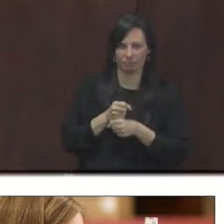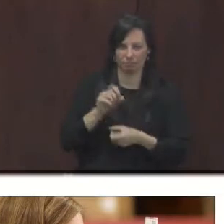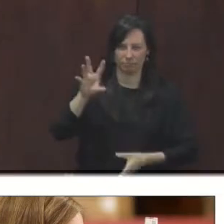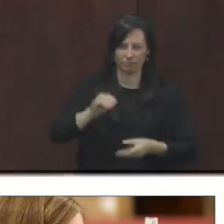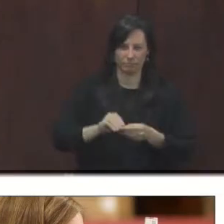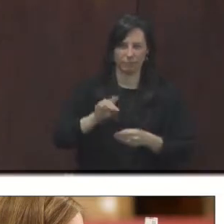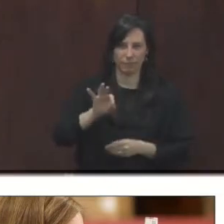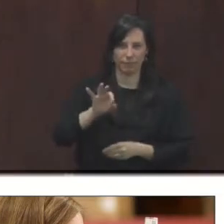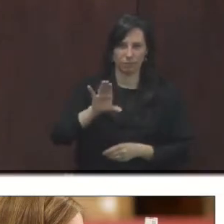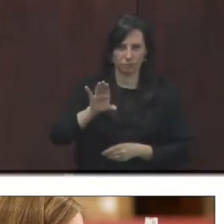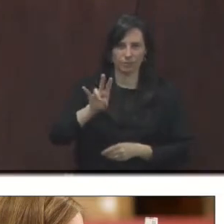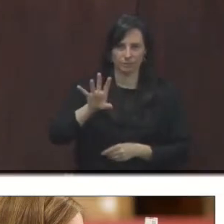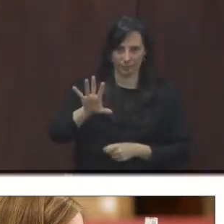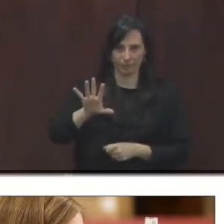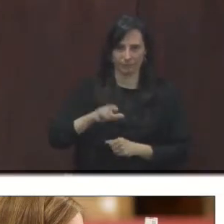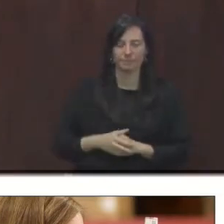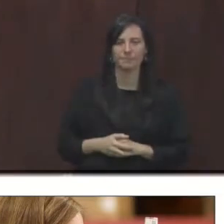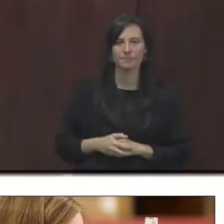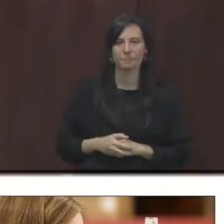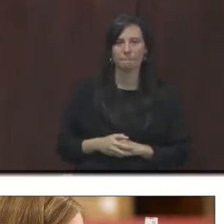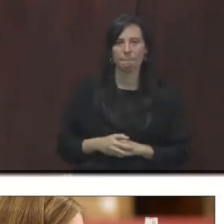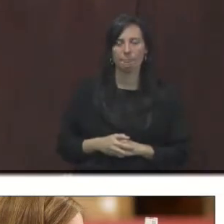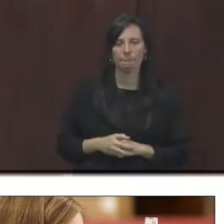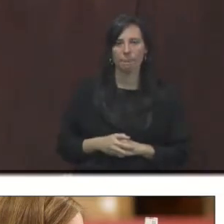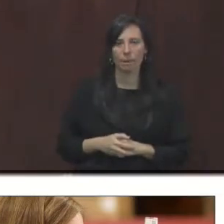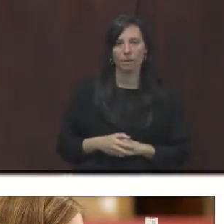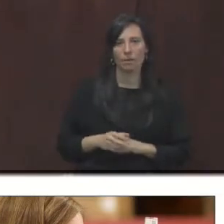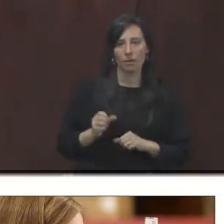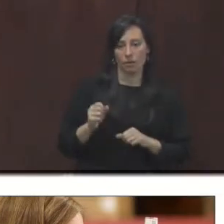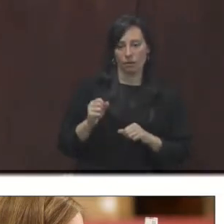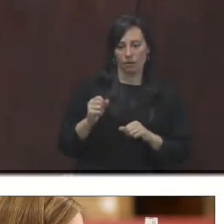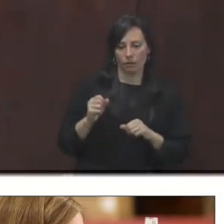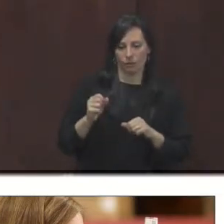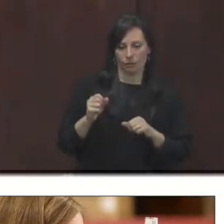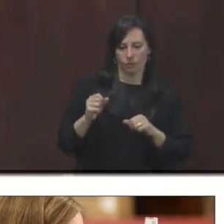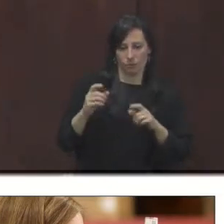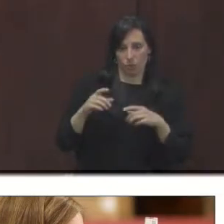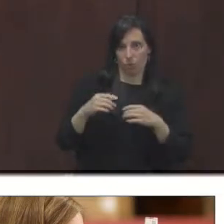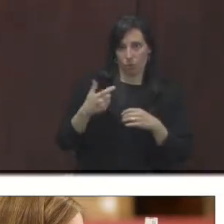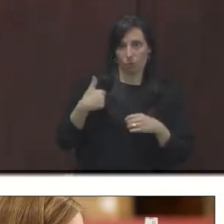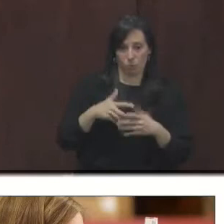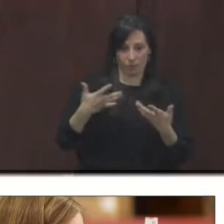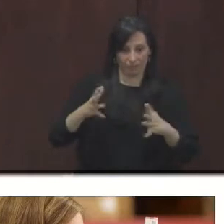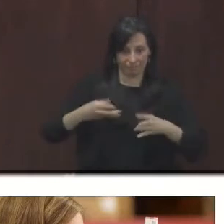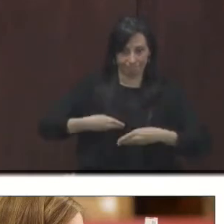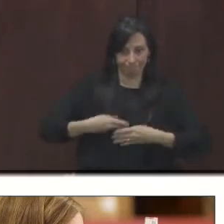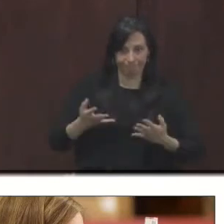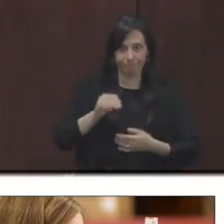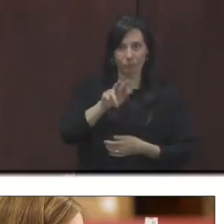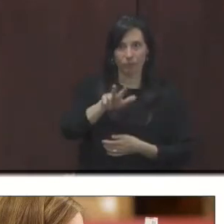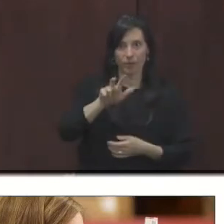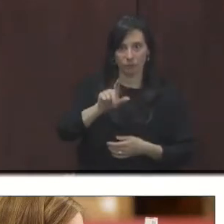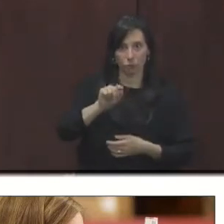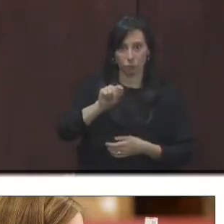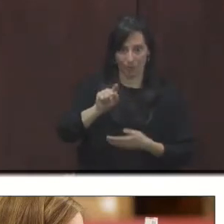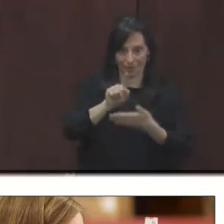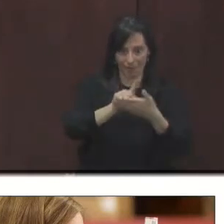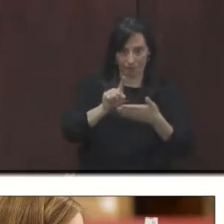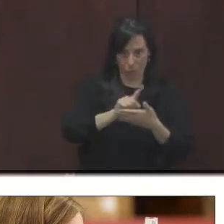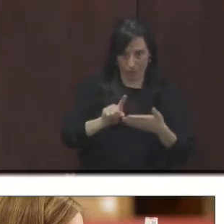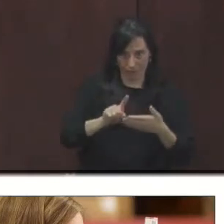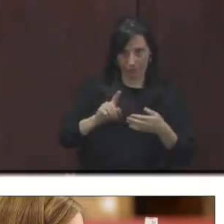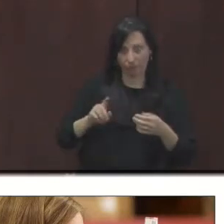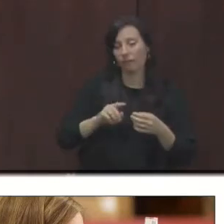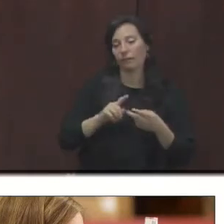975. So during those first 2 weeks over the holidays, we administered 320 doses a week, and then finished up that first